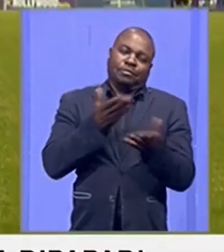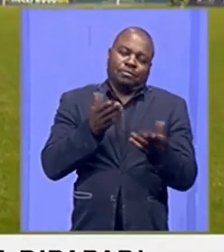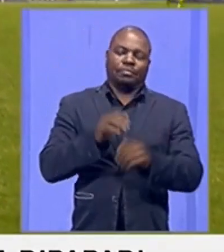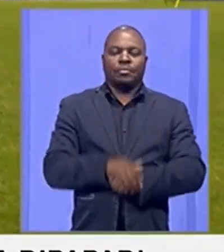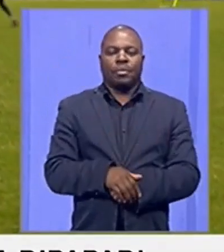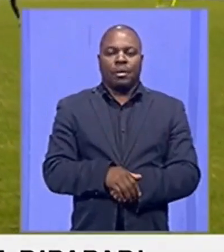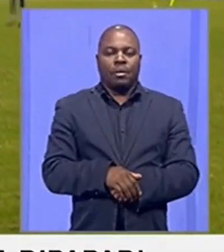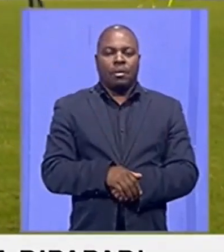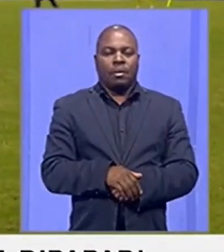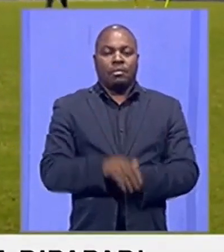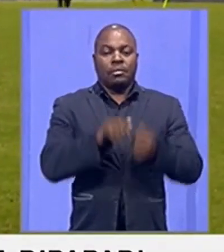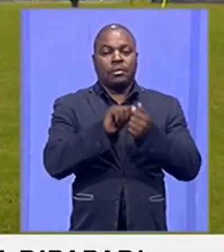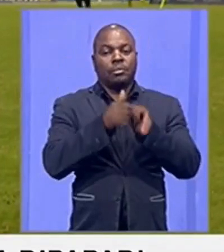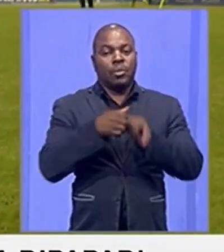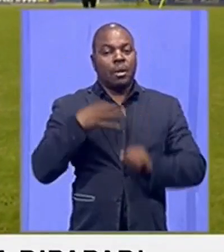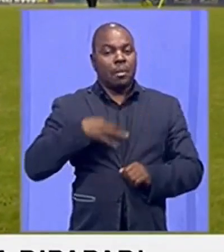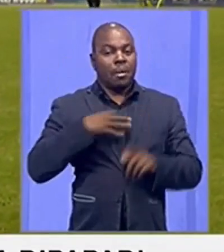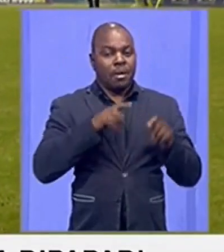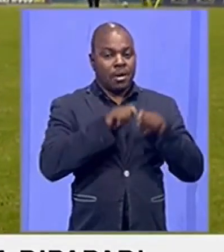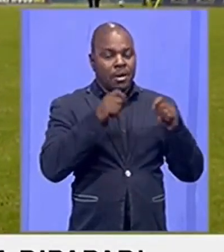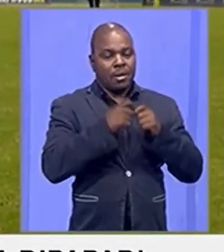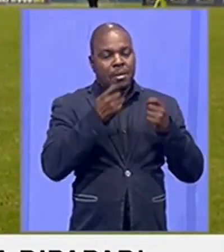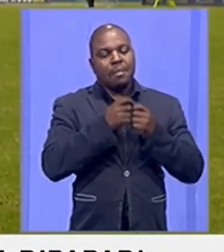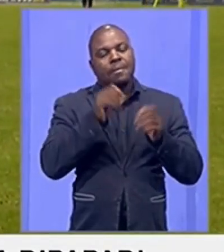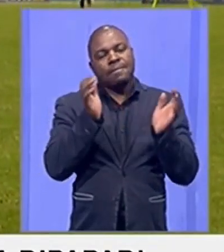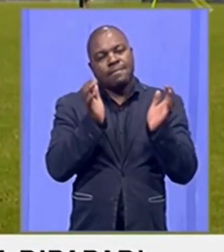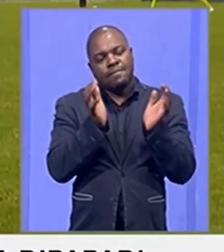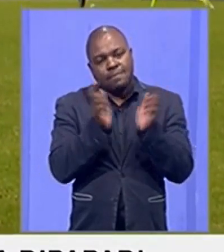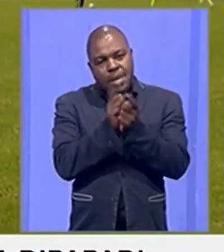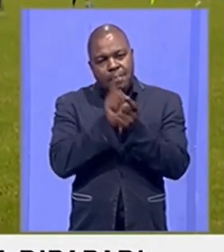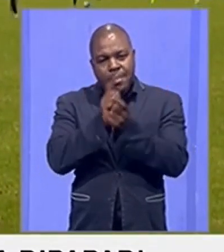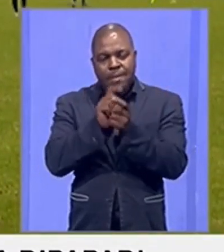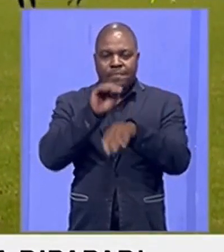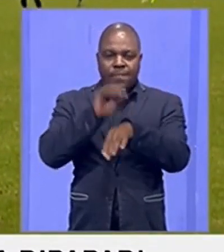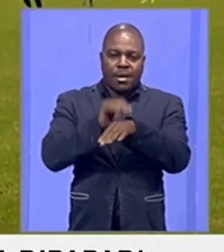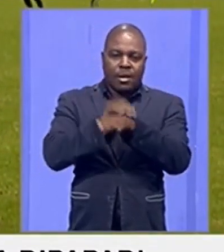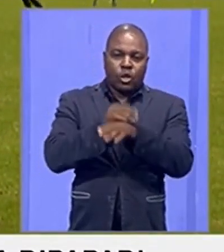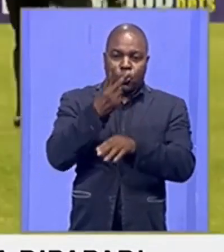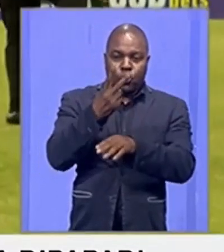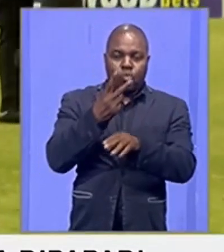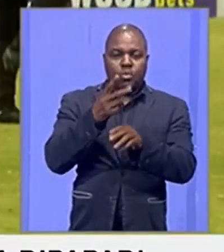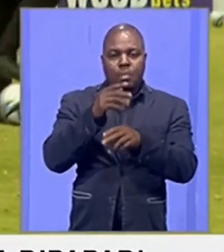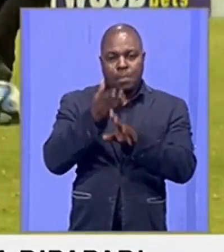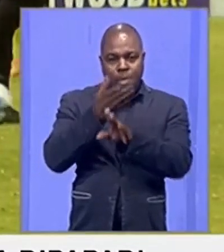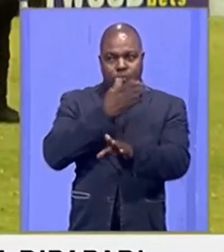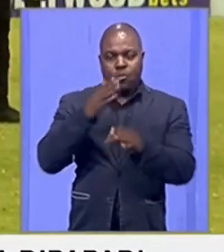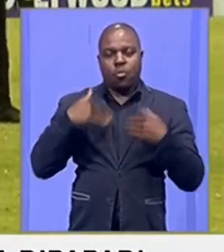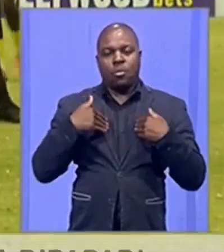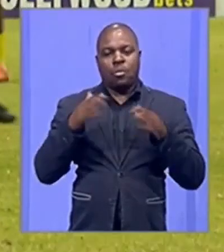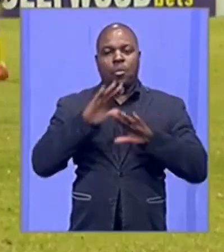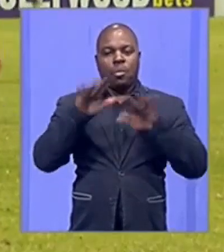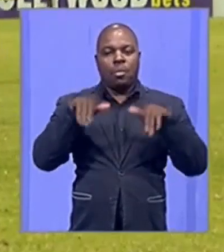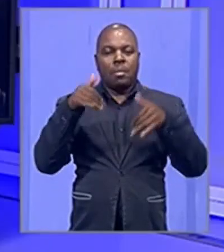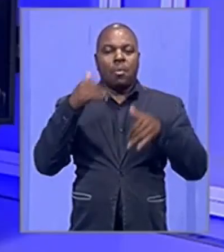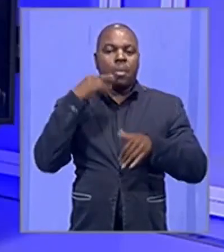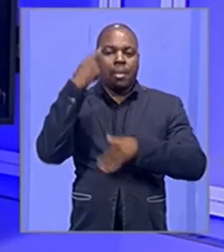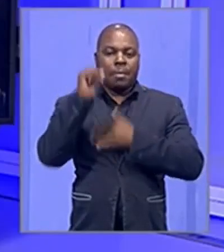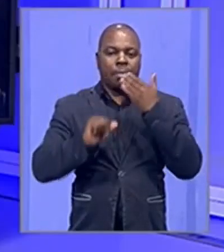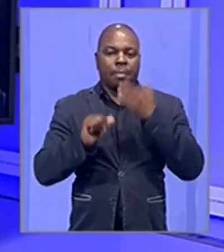Dipapading banyana e tlo bapala dipapadi tse pedi tsa setswalle pele e qala ka dipapadi tsa mohope wa lefatshe kgwedi e tlang.